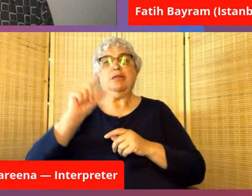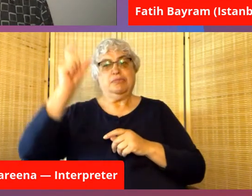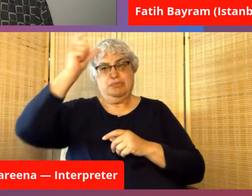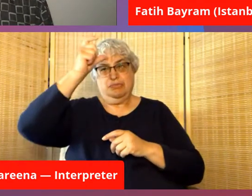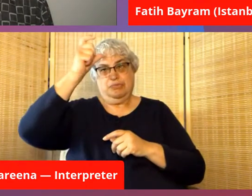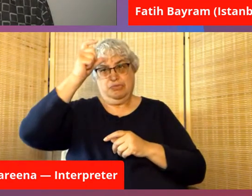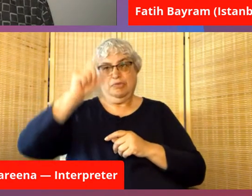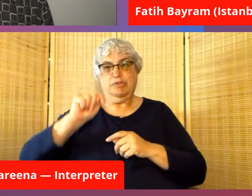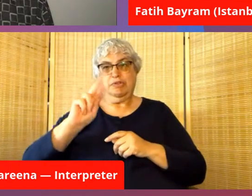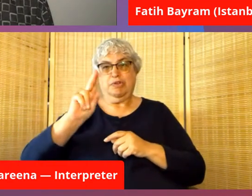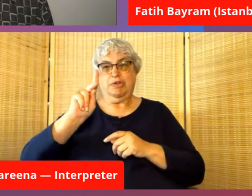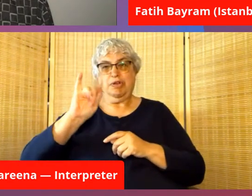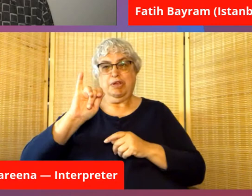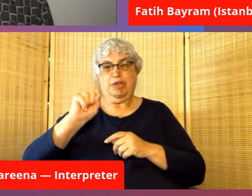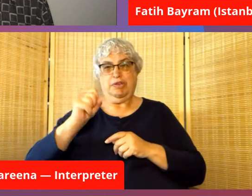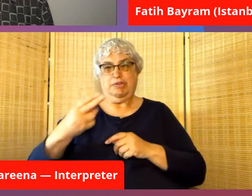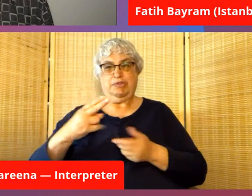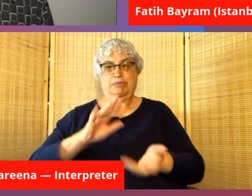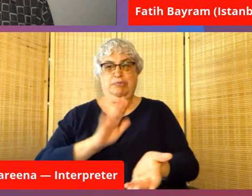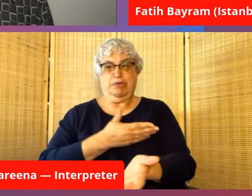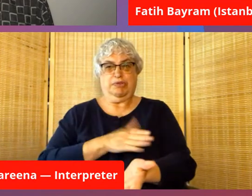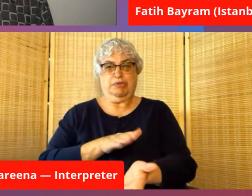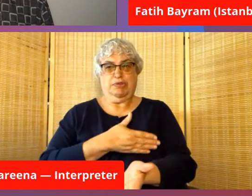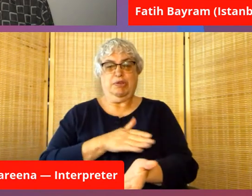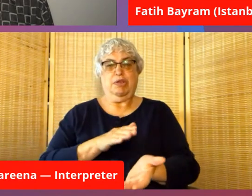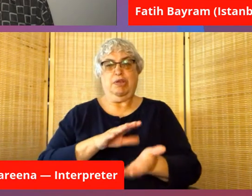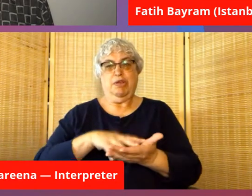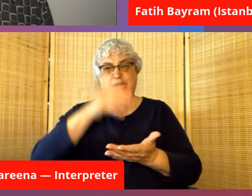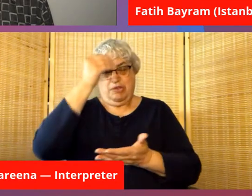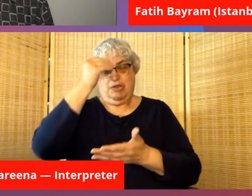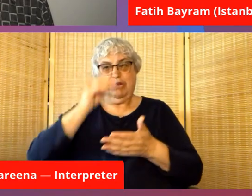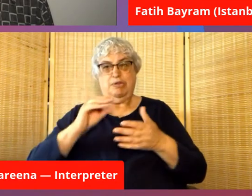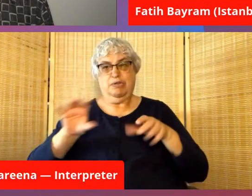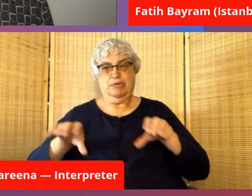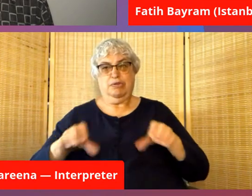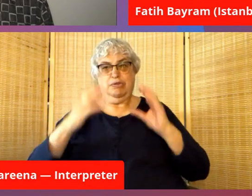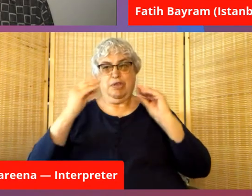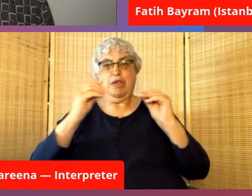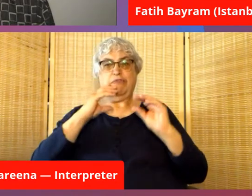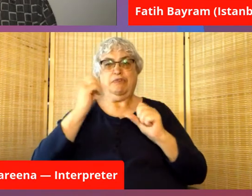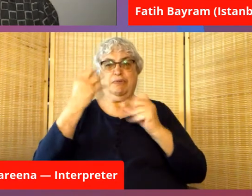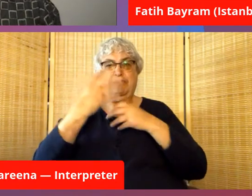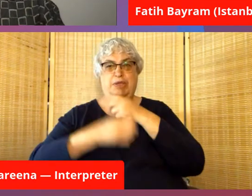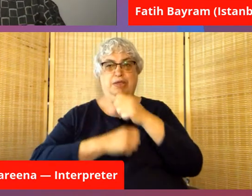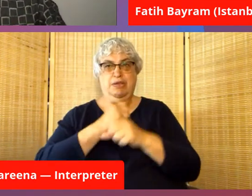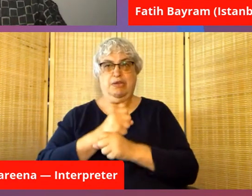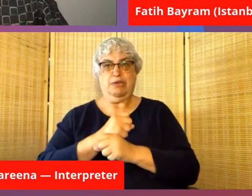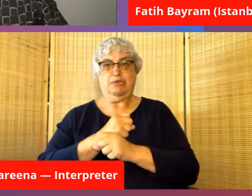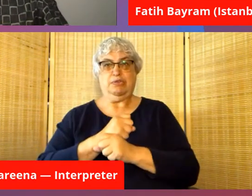the music that they were born into, learned, performed, and taught for many years,